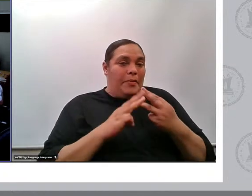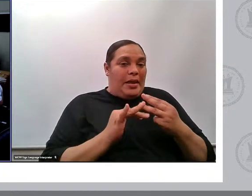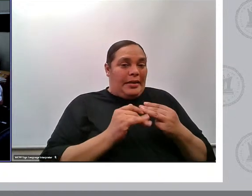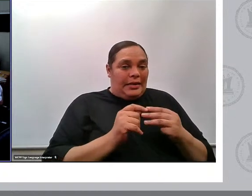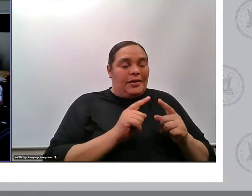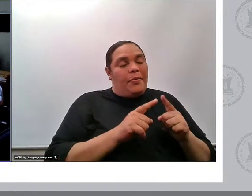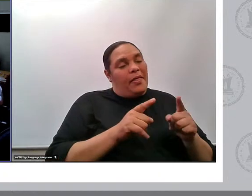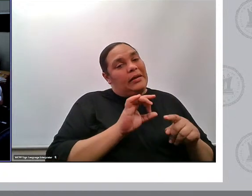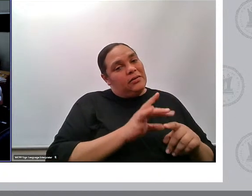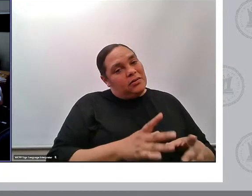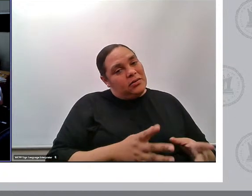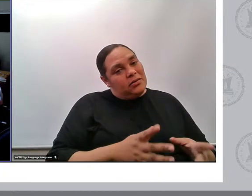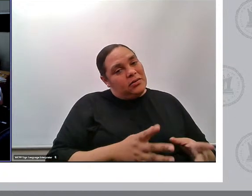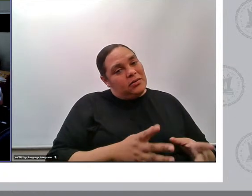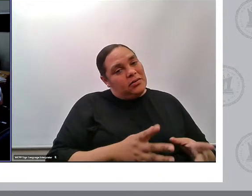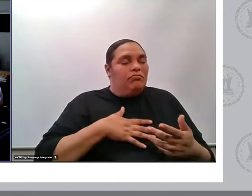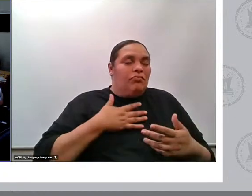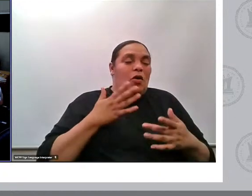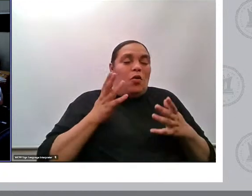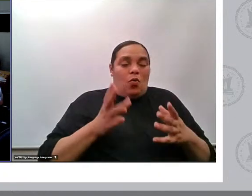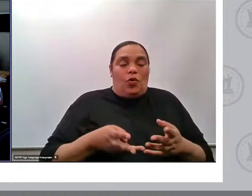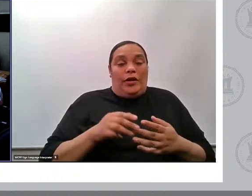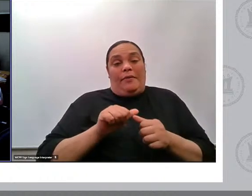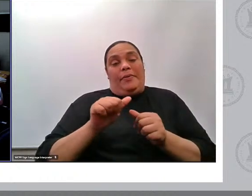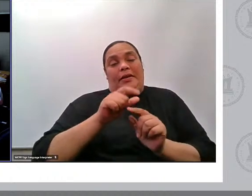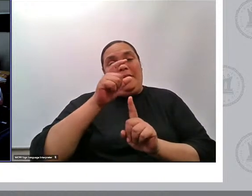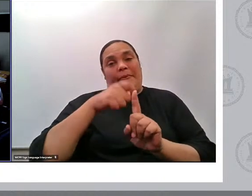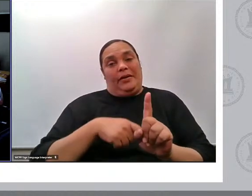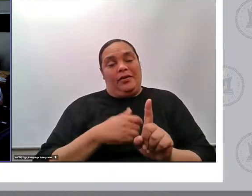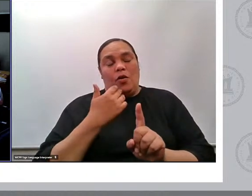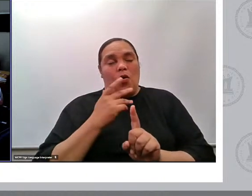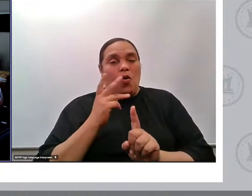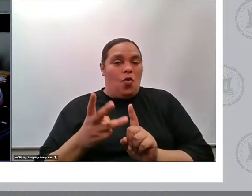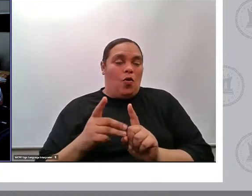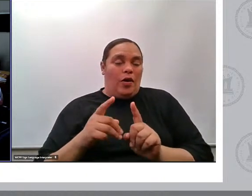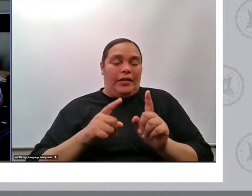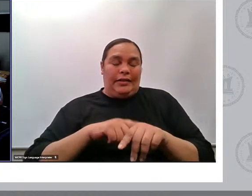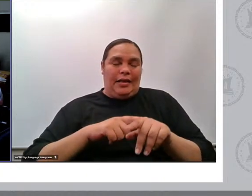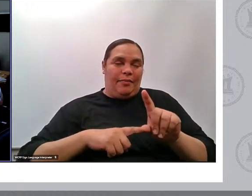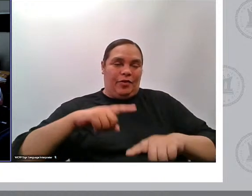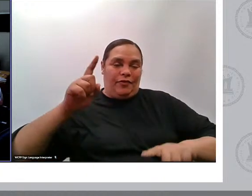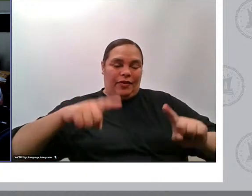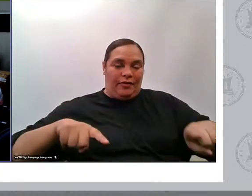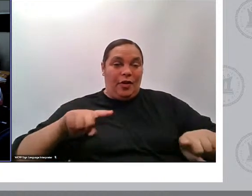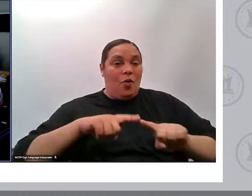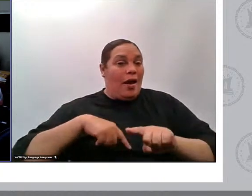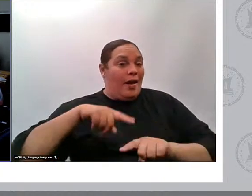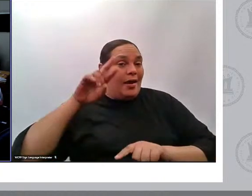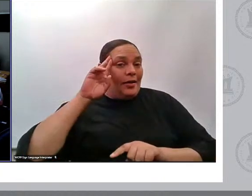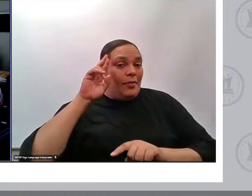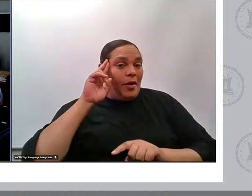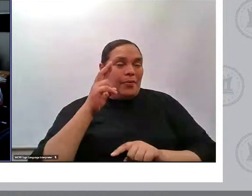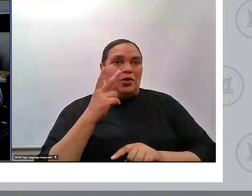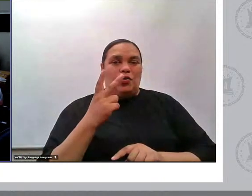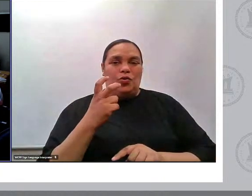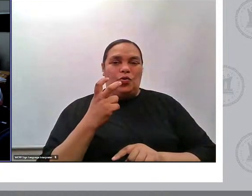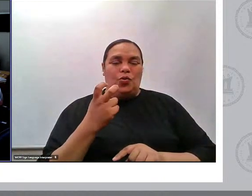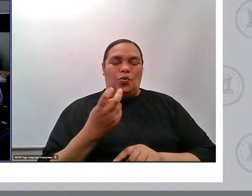still, would have been better candidates. And actually in terms of diversity, because I remember, I think 2